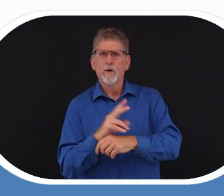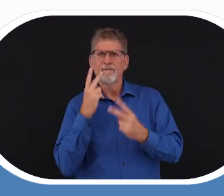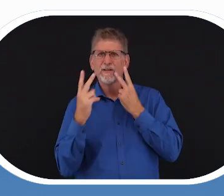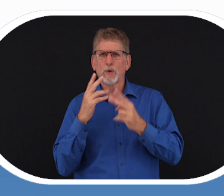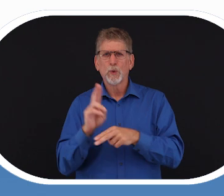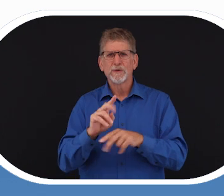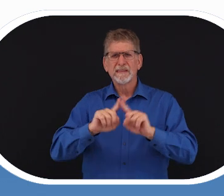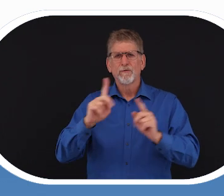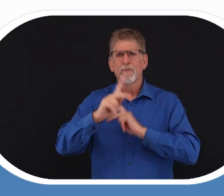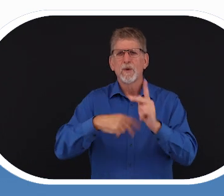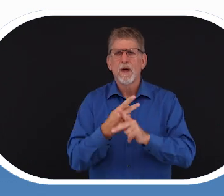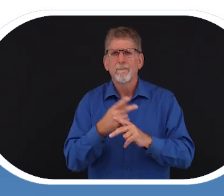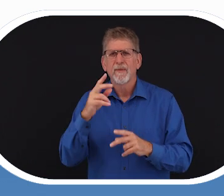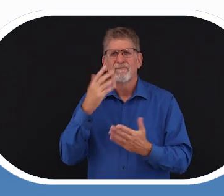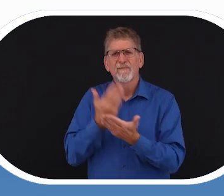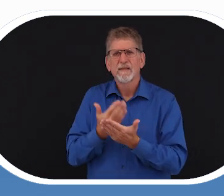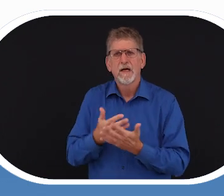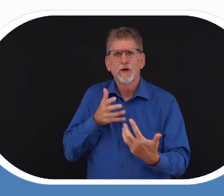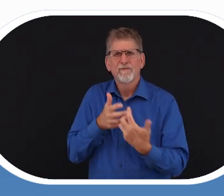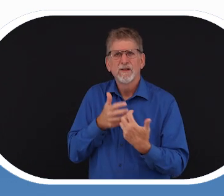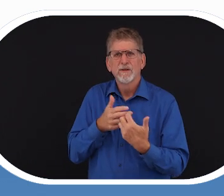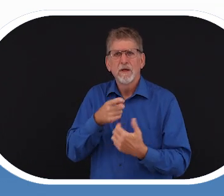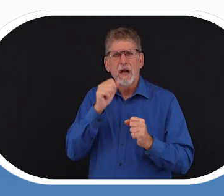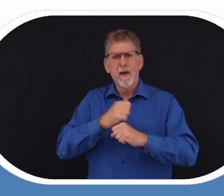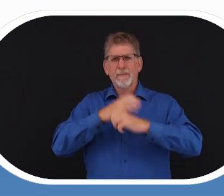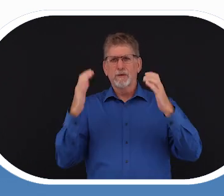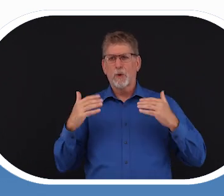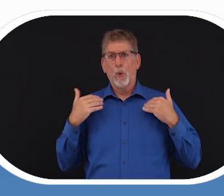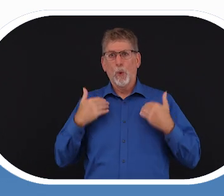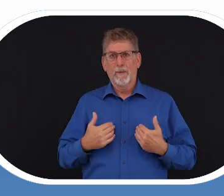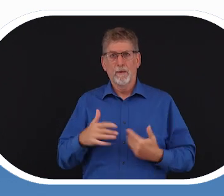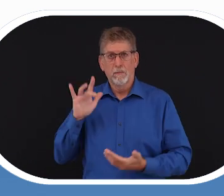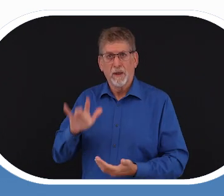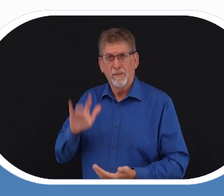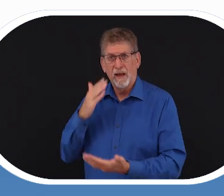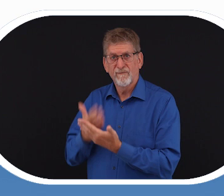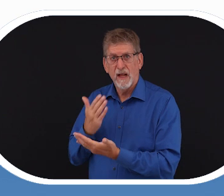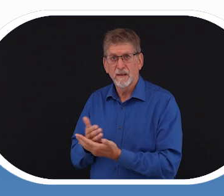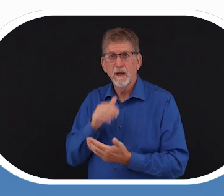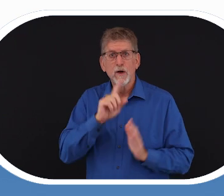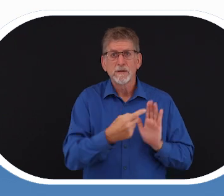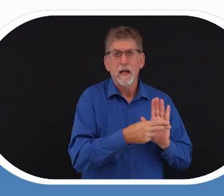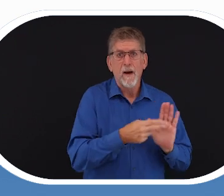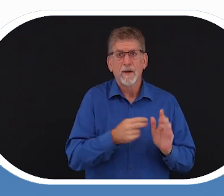you can imagine having a human validate not just human labels, but also machine-contributed labels as well.